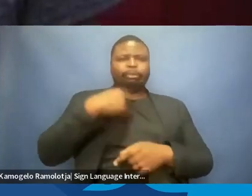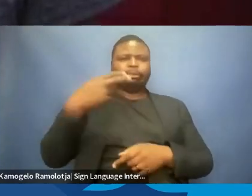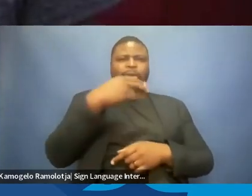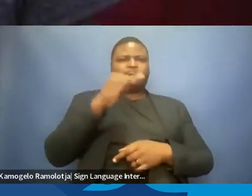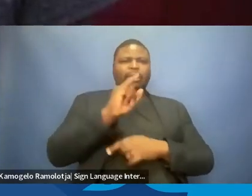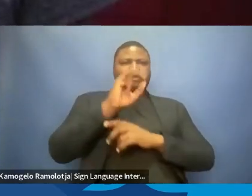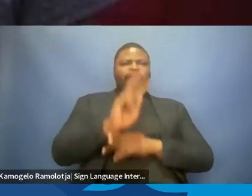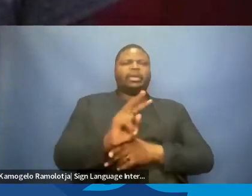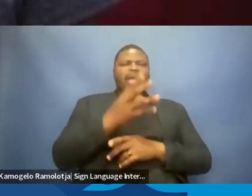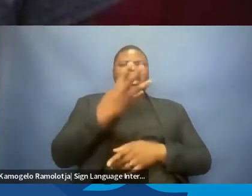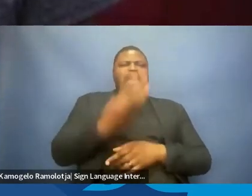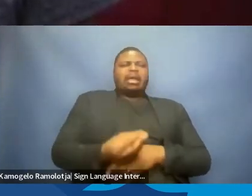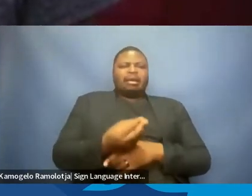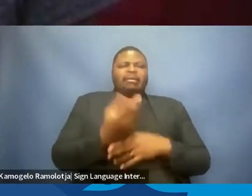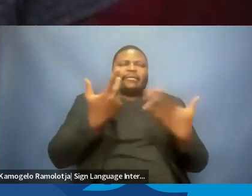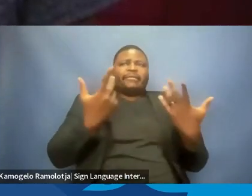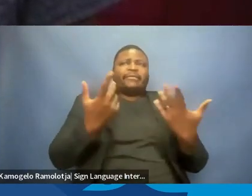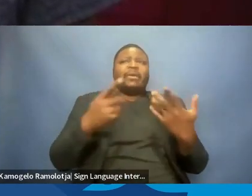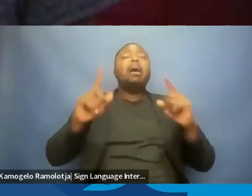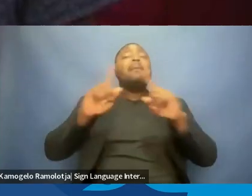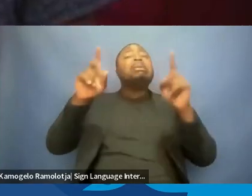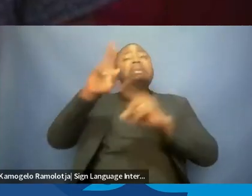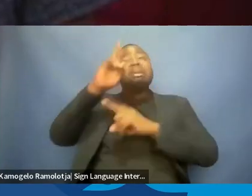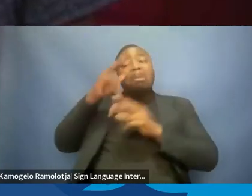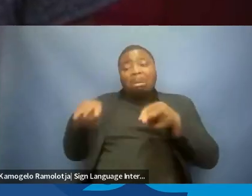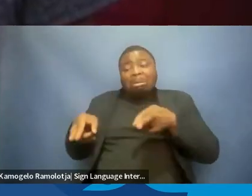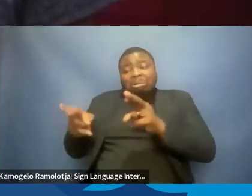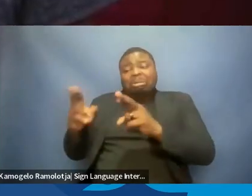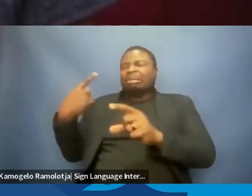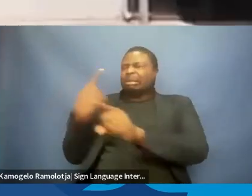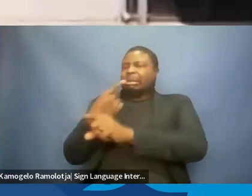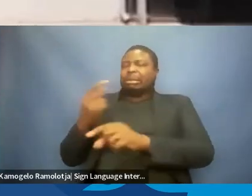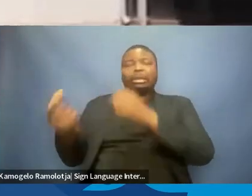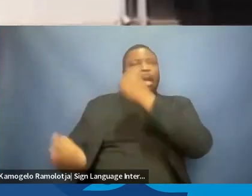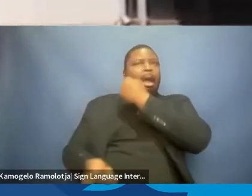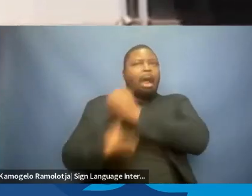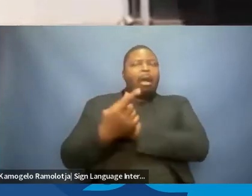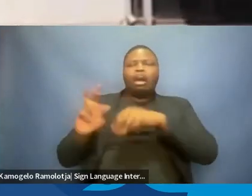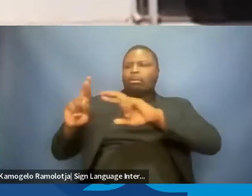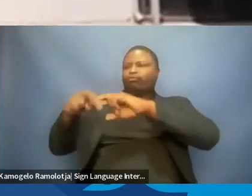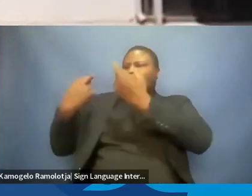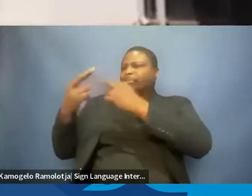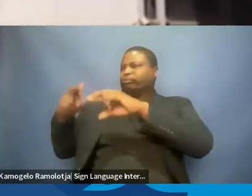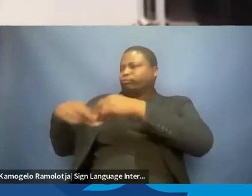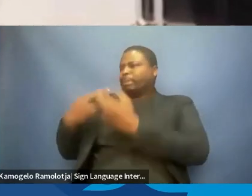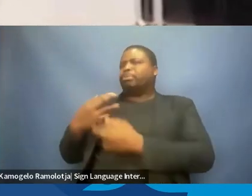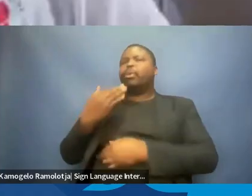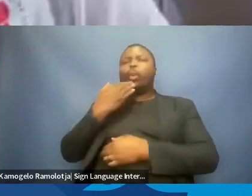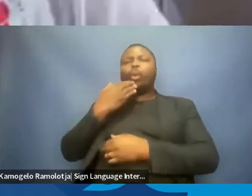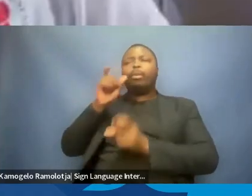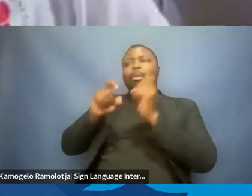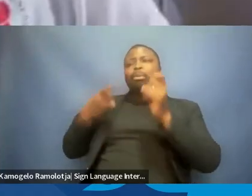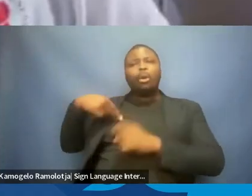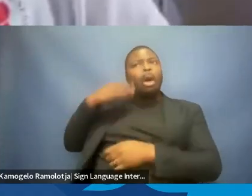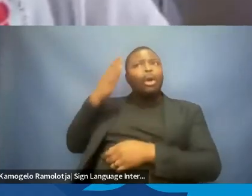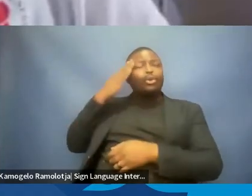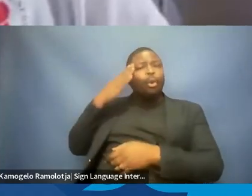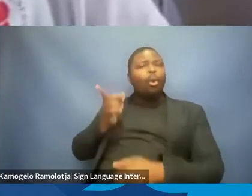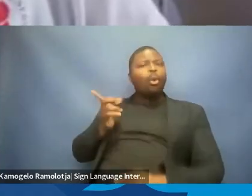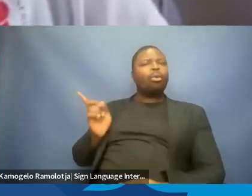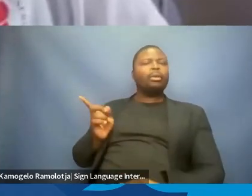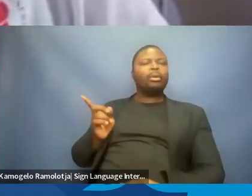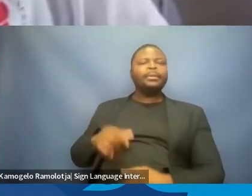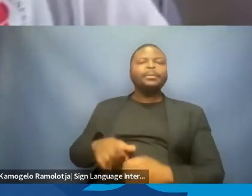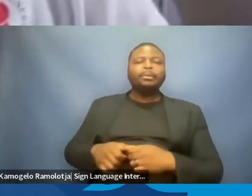streets, we get raped, like by people we know. We provide counseling, HIV counseling